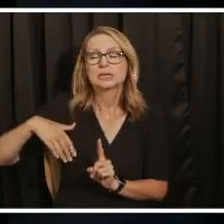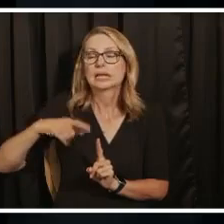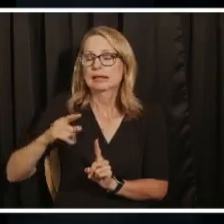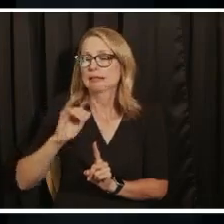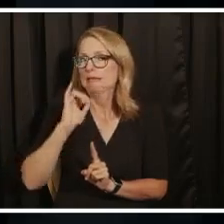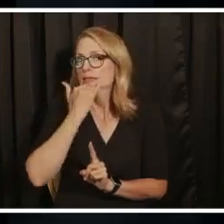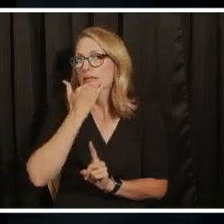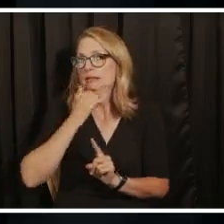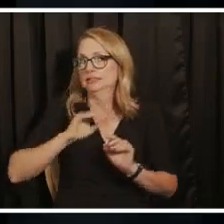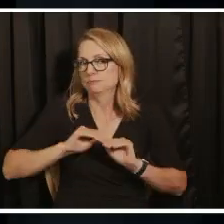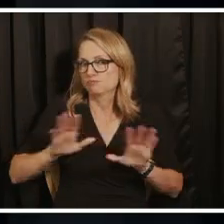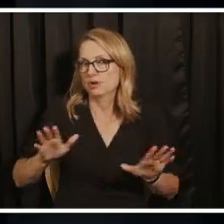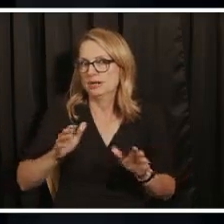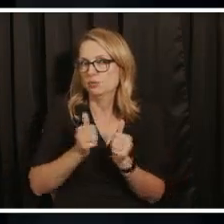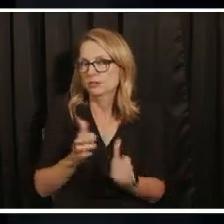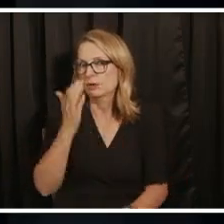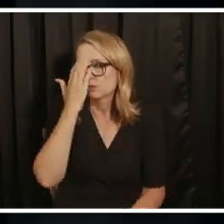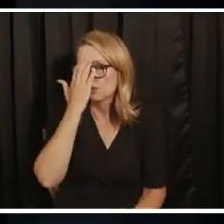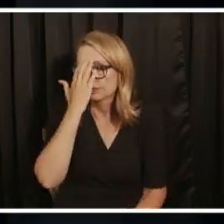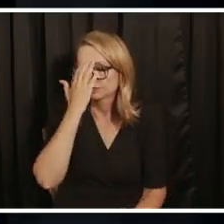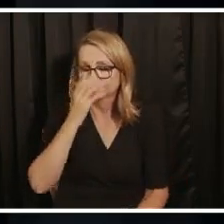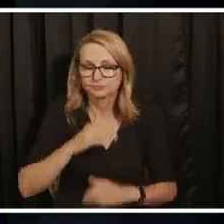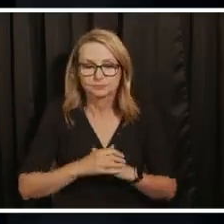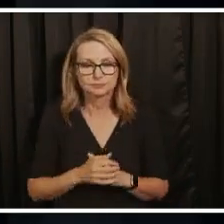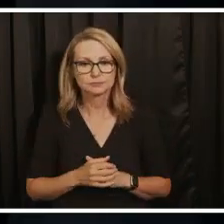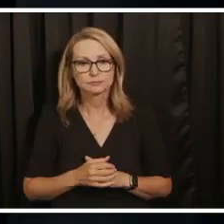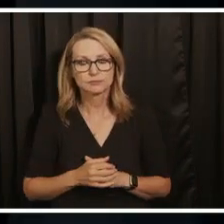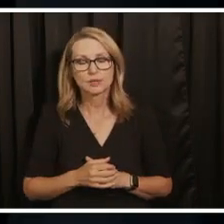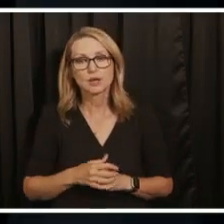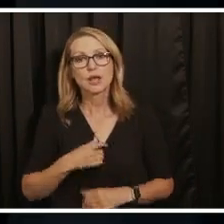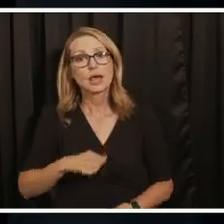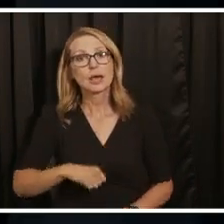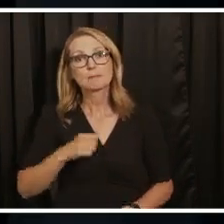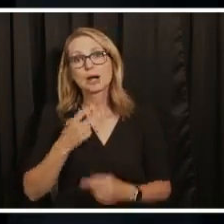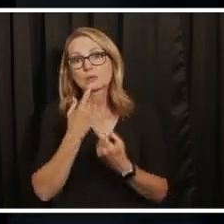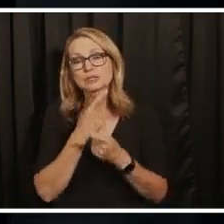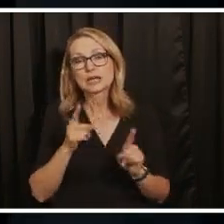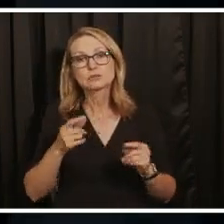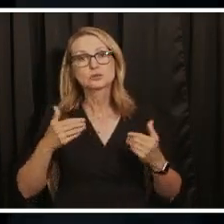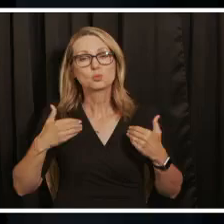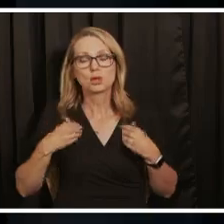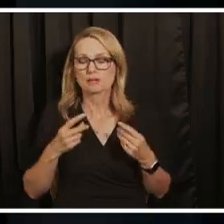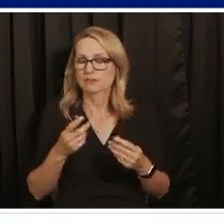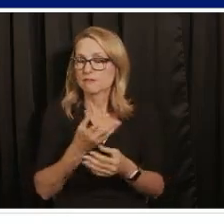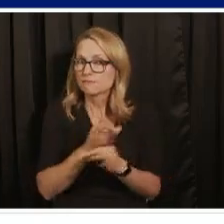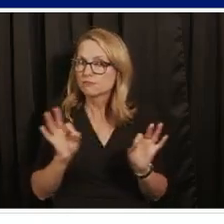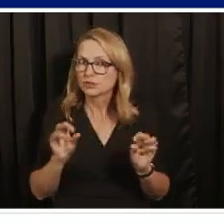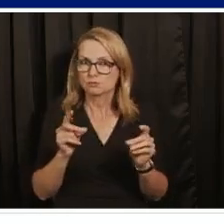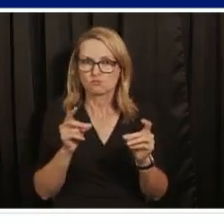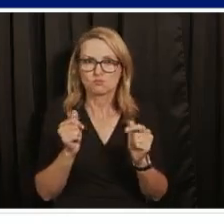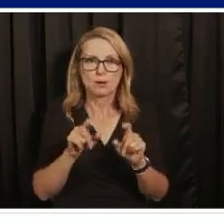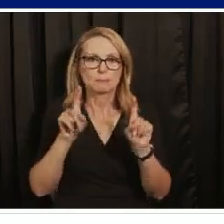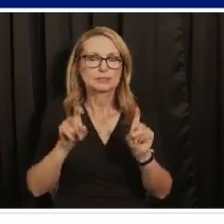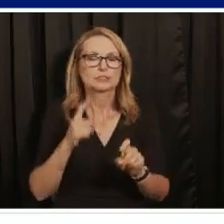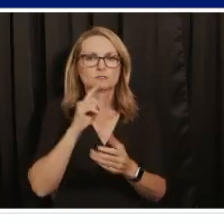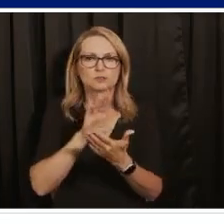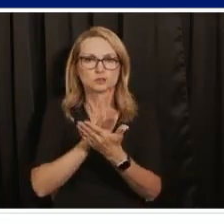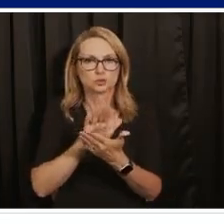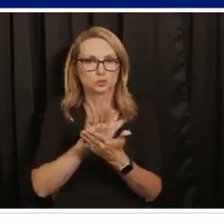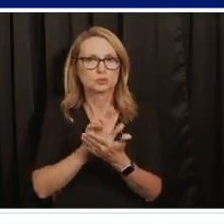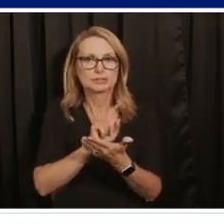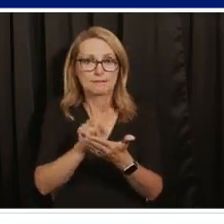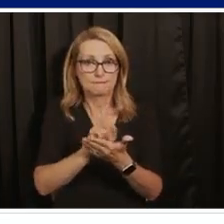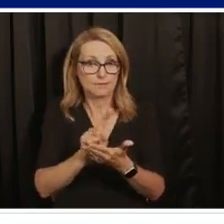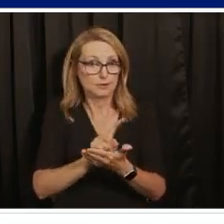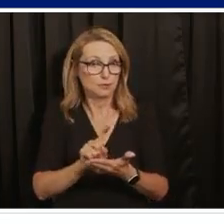it. I'm also proud to announce that Colorado is providing free voluntary rapid testing to schools on a weekly basis to